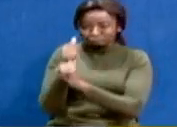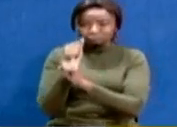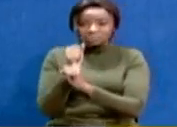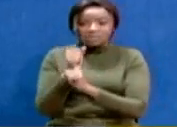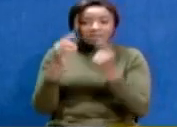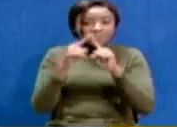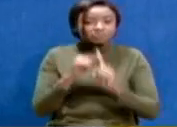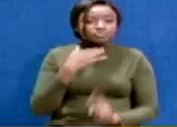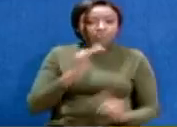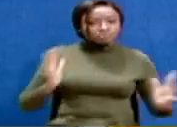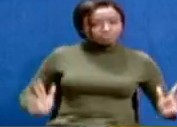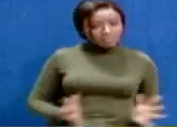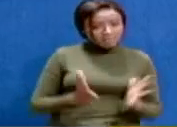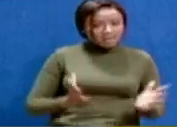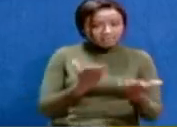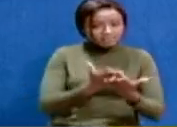to do even more